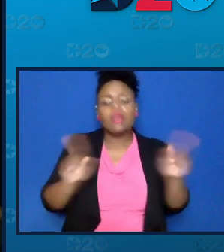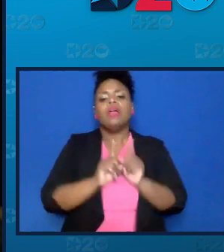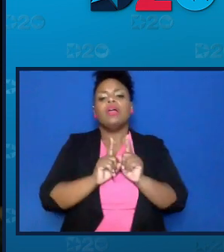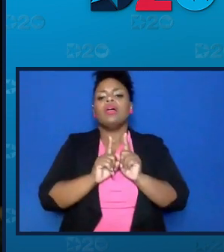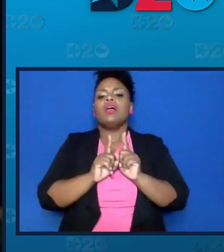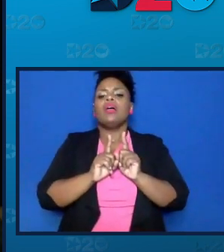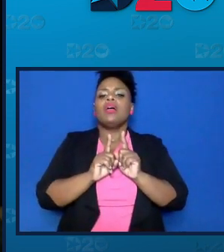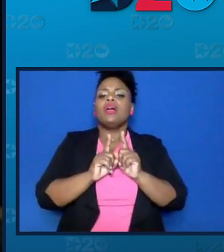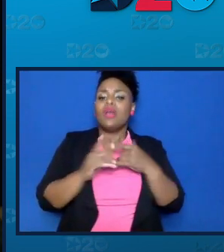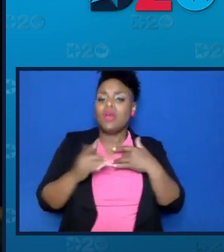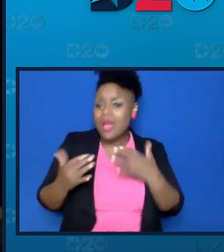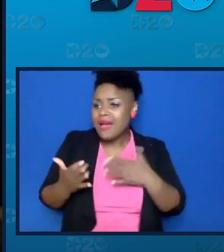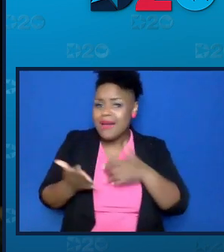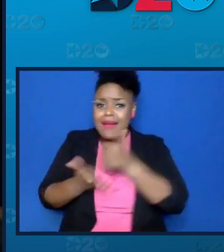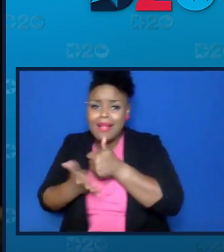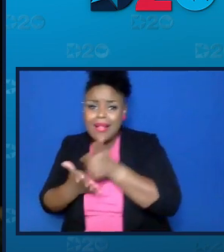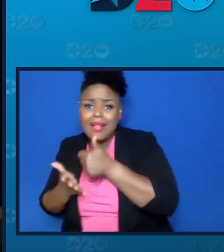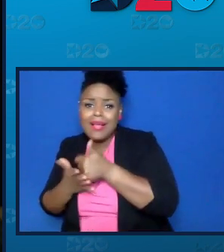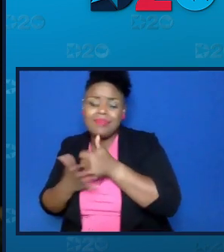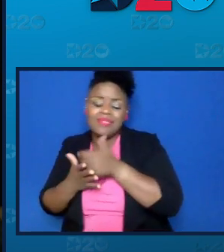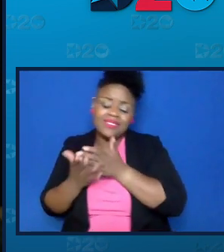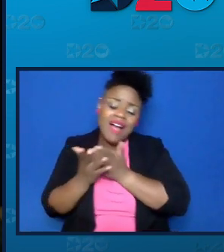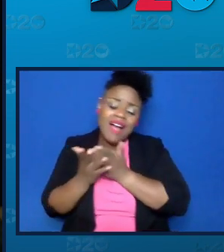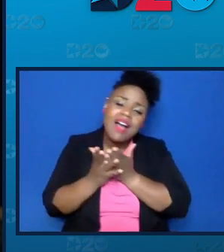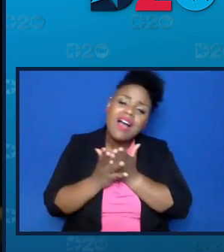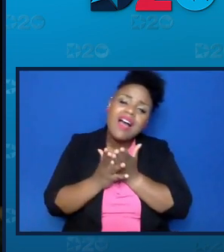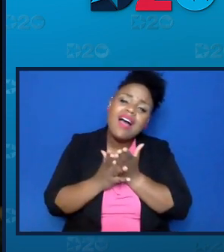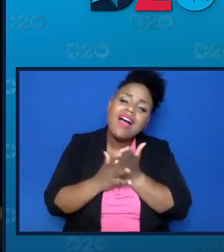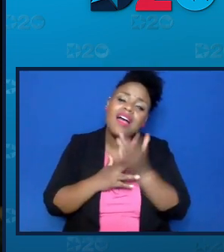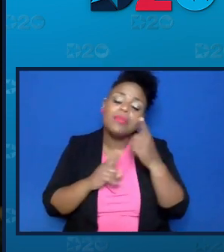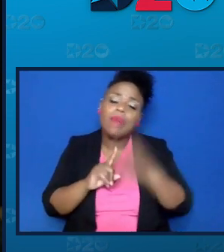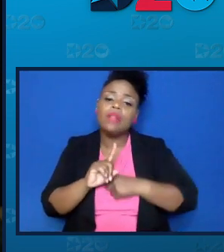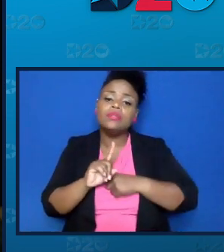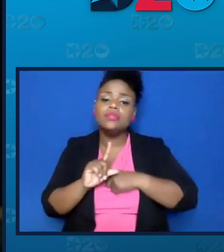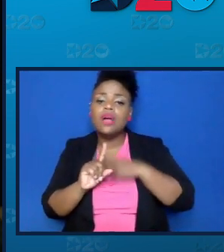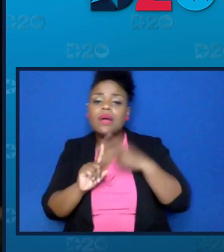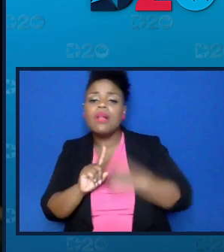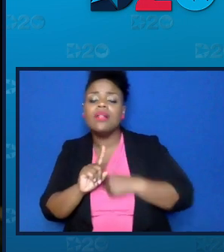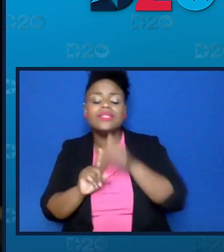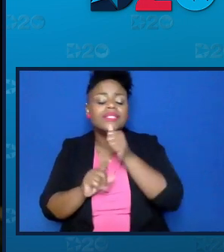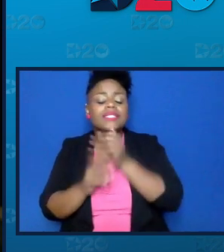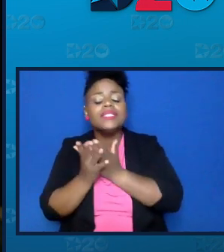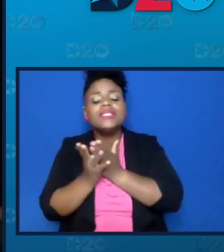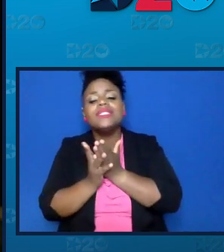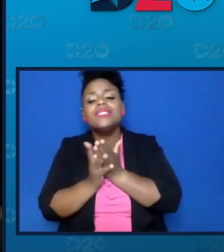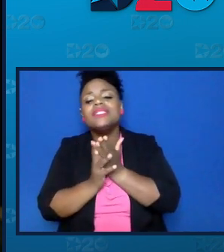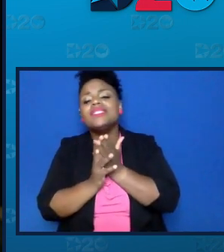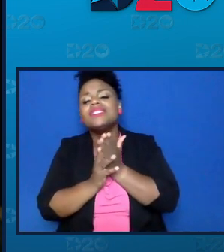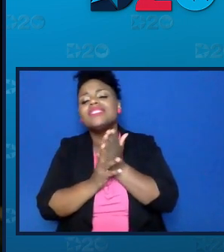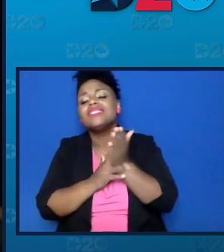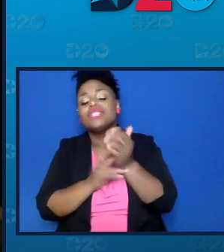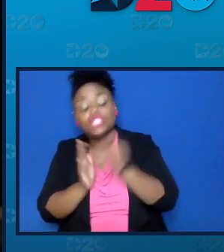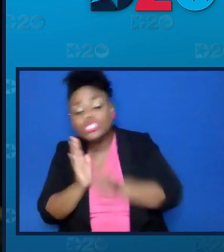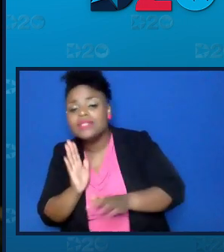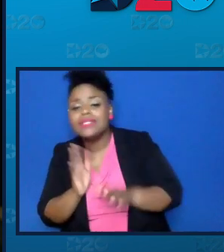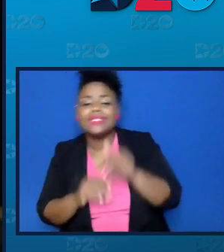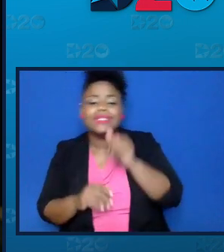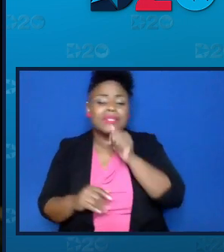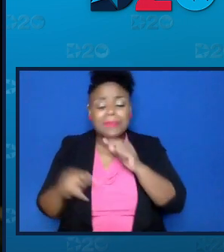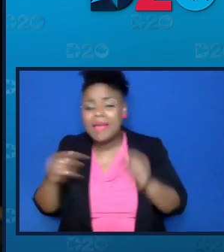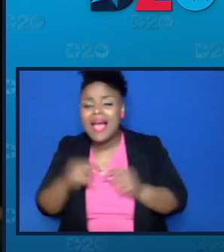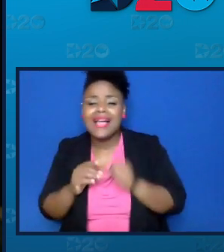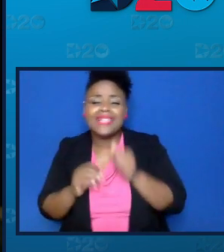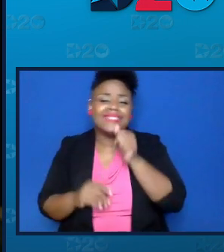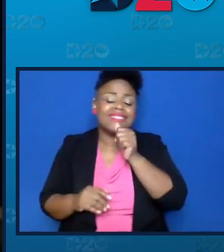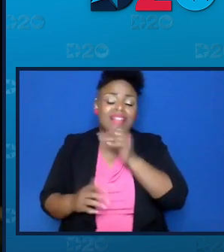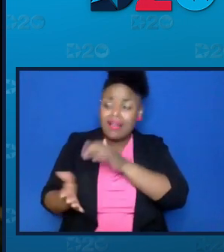hours, weeks, months of unspeakable pain and unending surgeries. He was my anchor as I relearned to walk, helping me